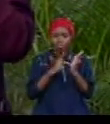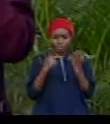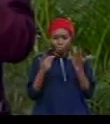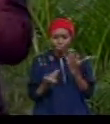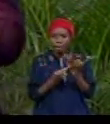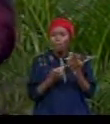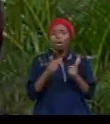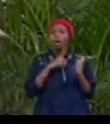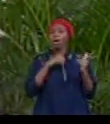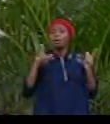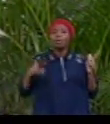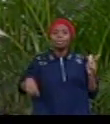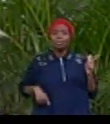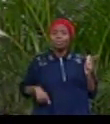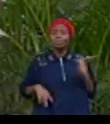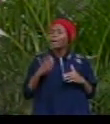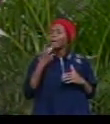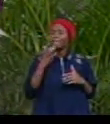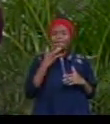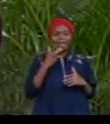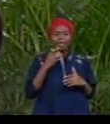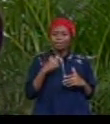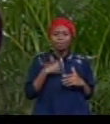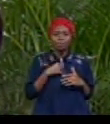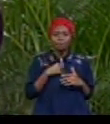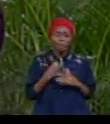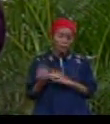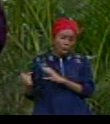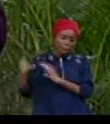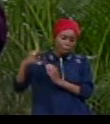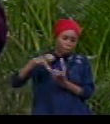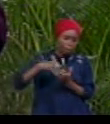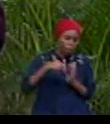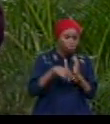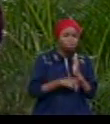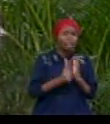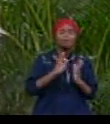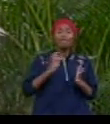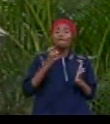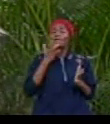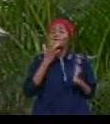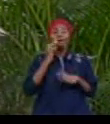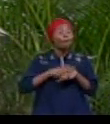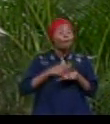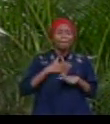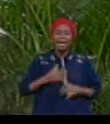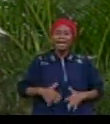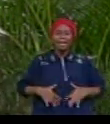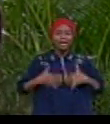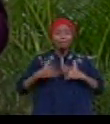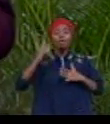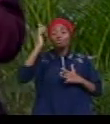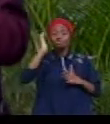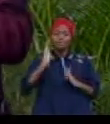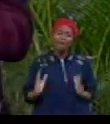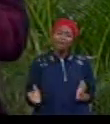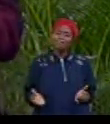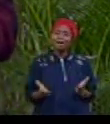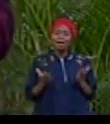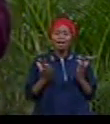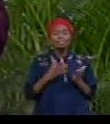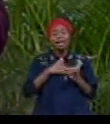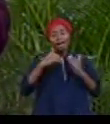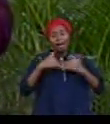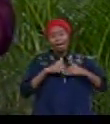Lord, favor me. Pour down your favor upon my life. Thou shalt arise. I have mercy